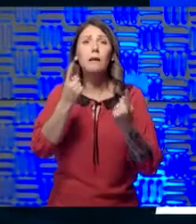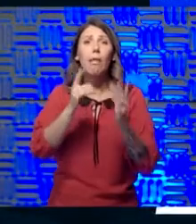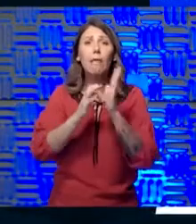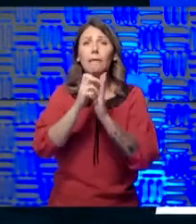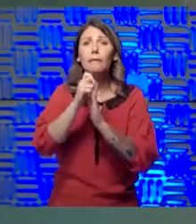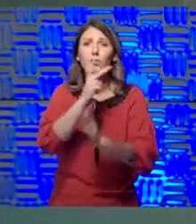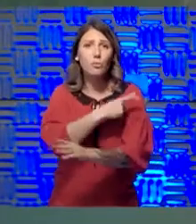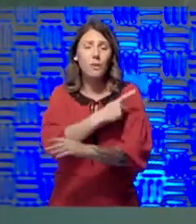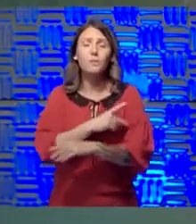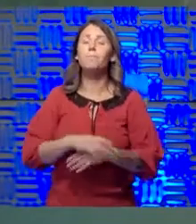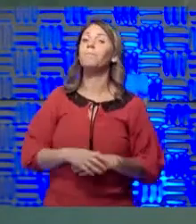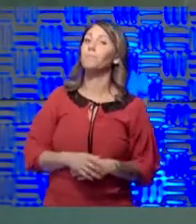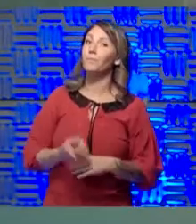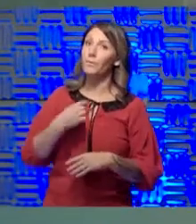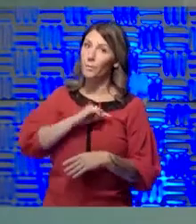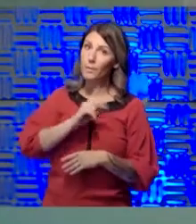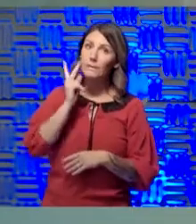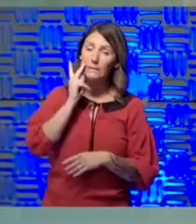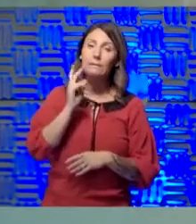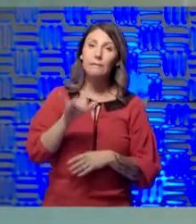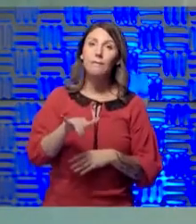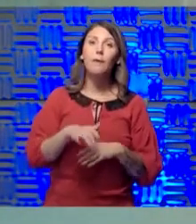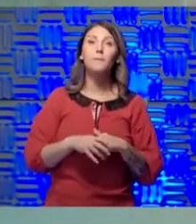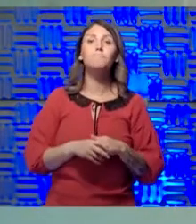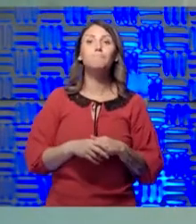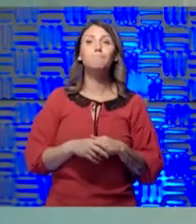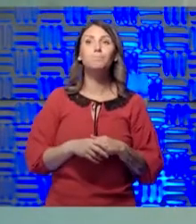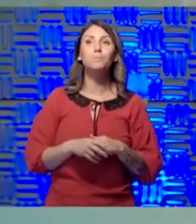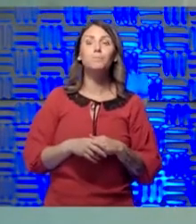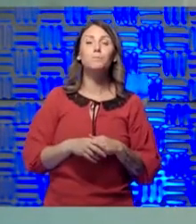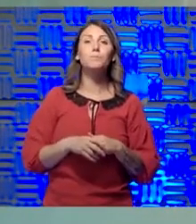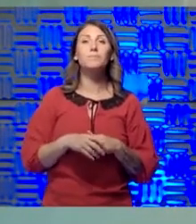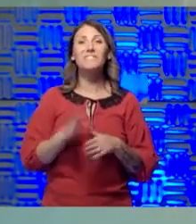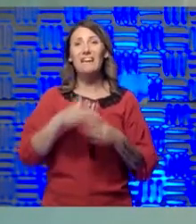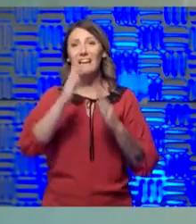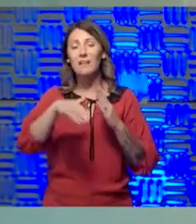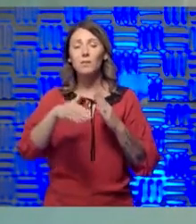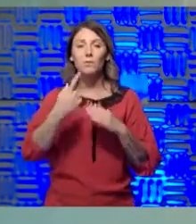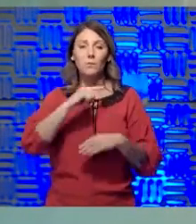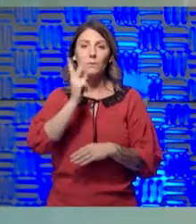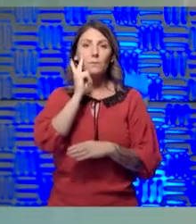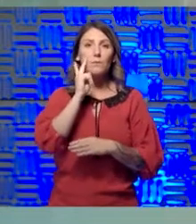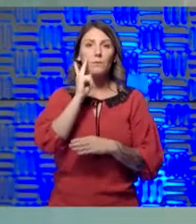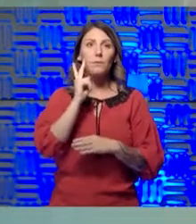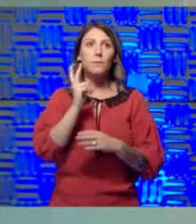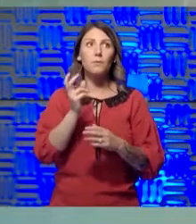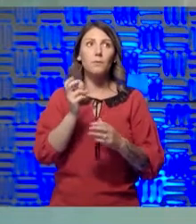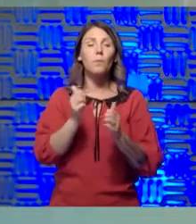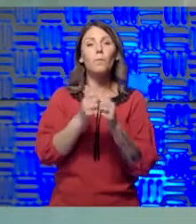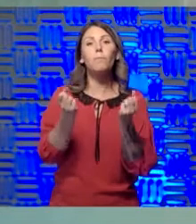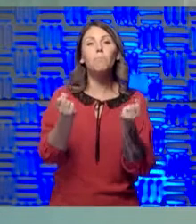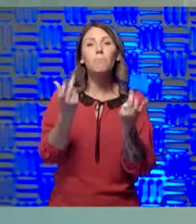are seeing that as one of the consequences we are seeing with a lot of changes in the